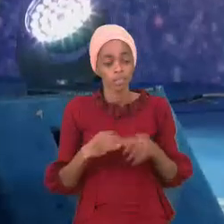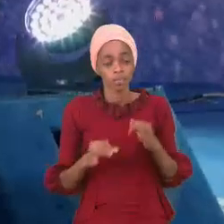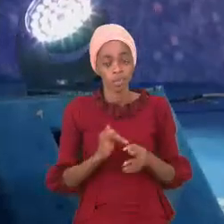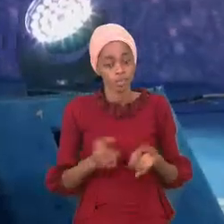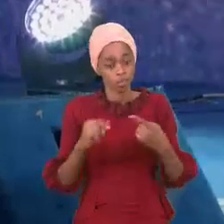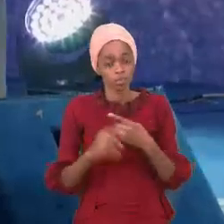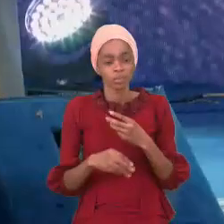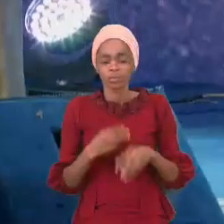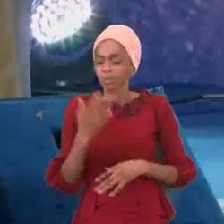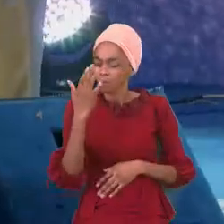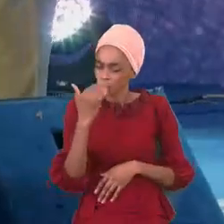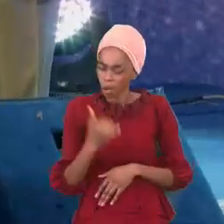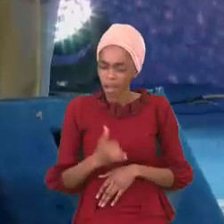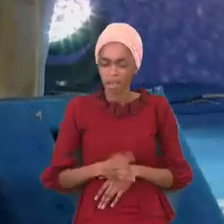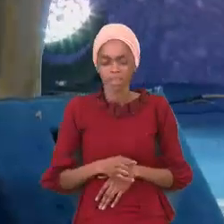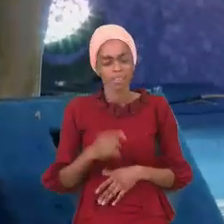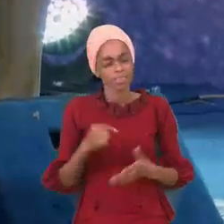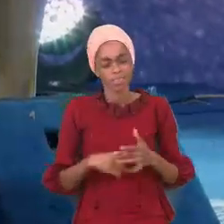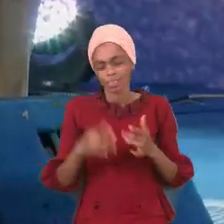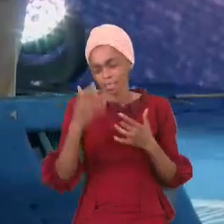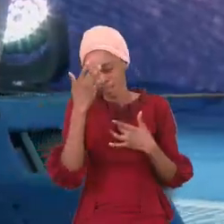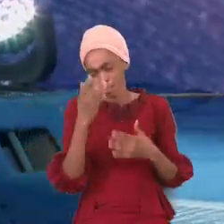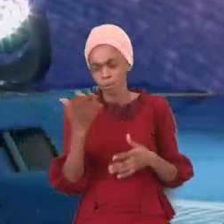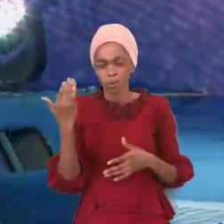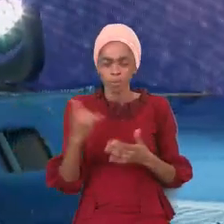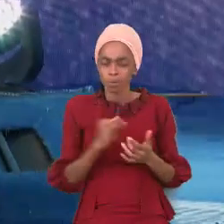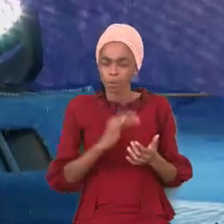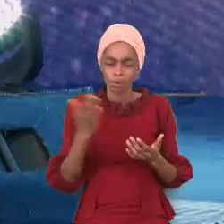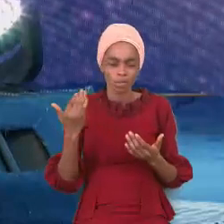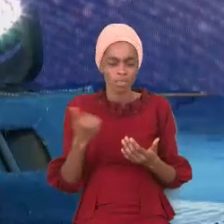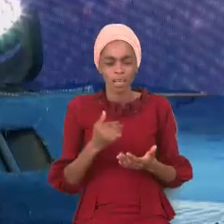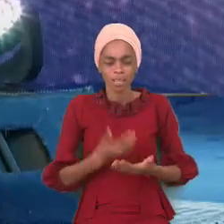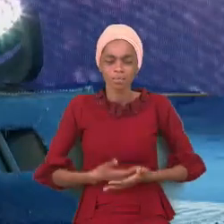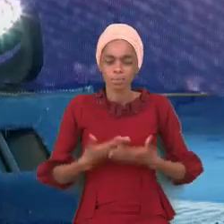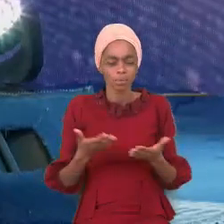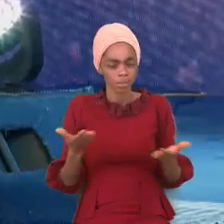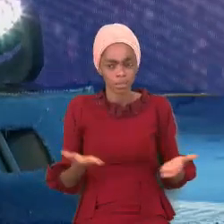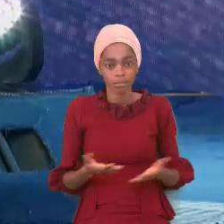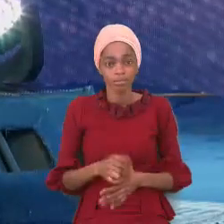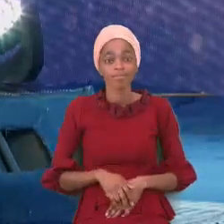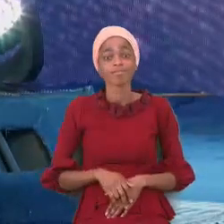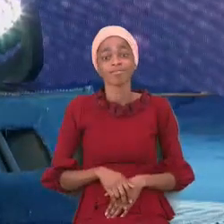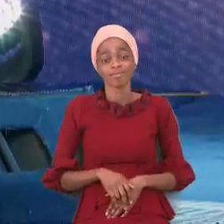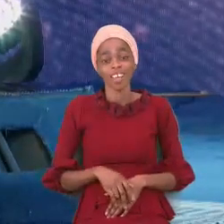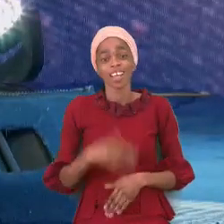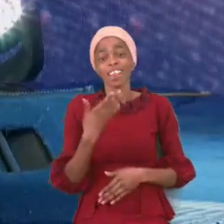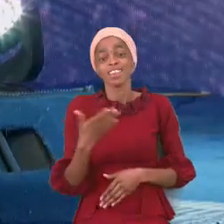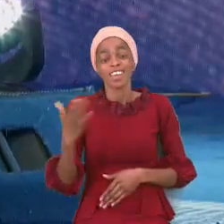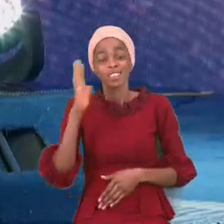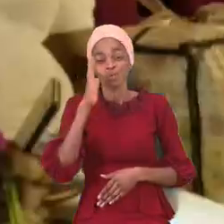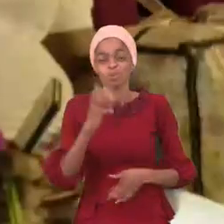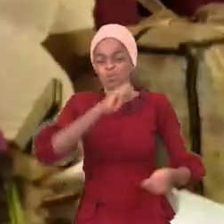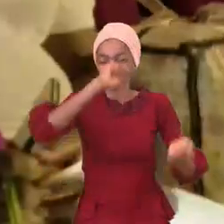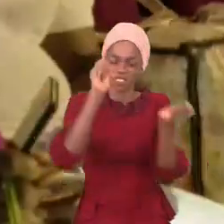to the world, why was I born in this place? My friend, things will change.